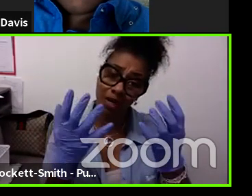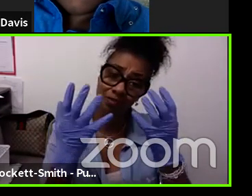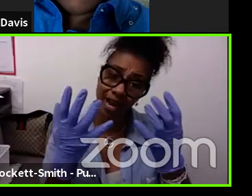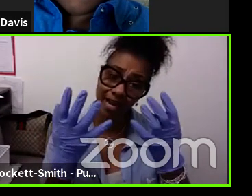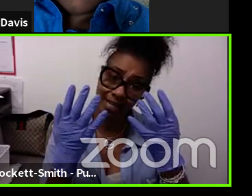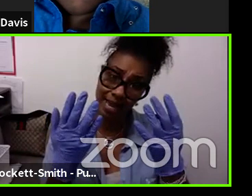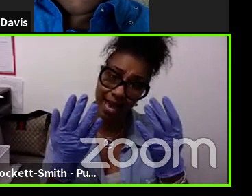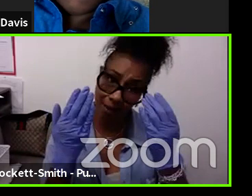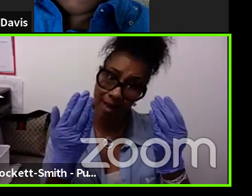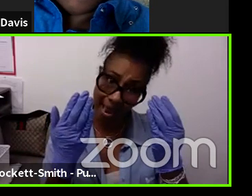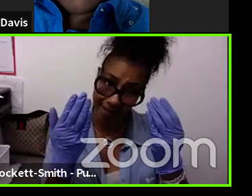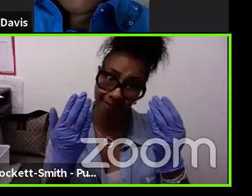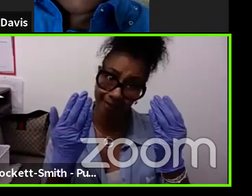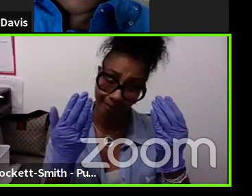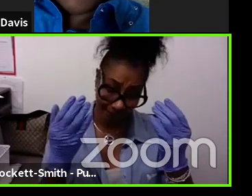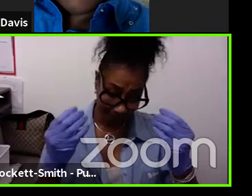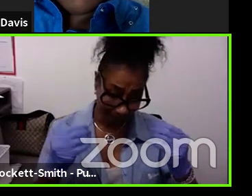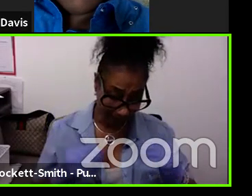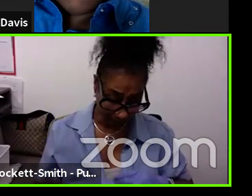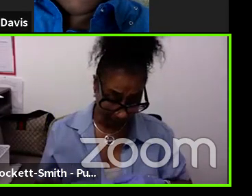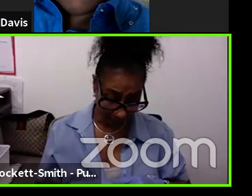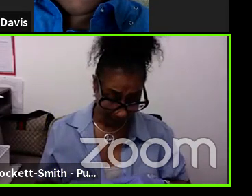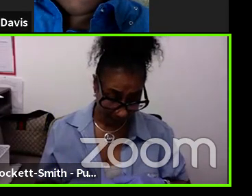for $12.99 a pack.